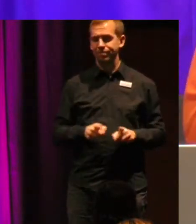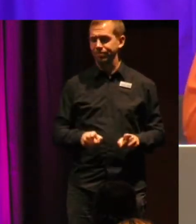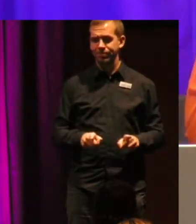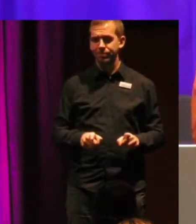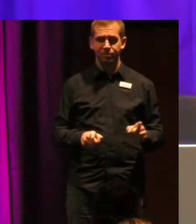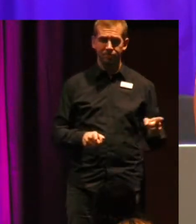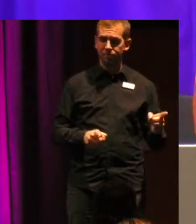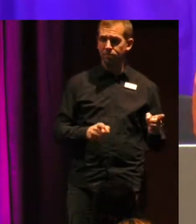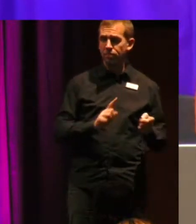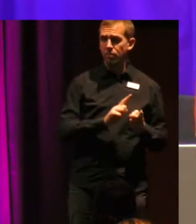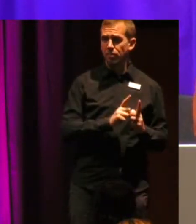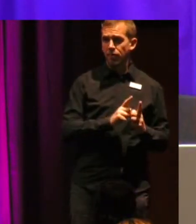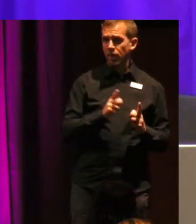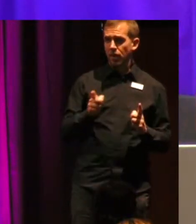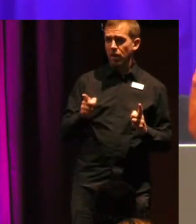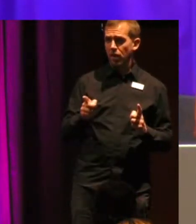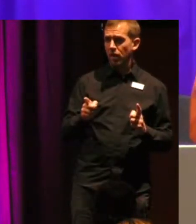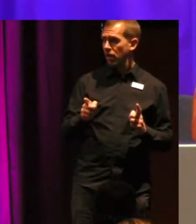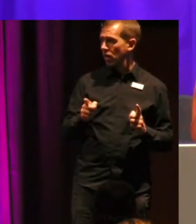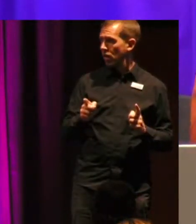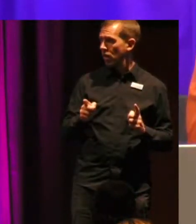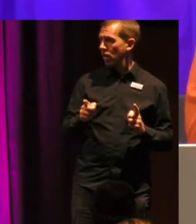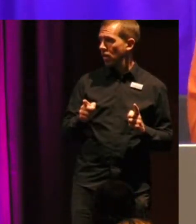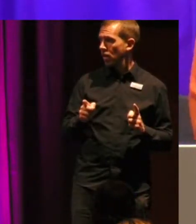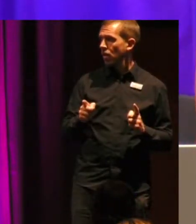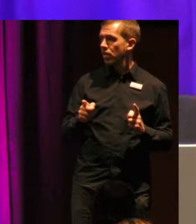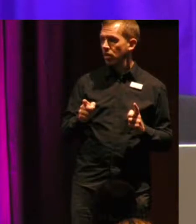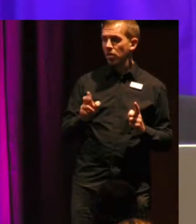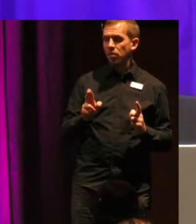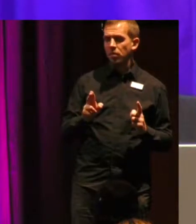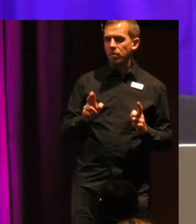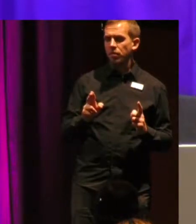whether they were coming to speak, they're going to cover something that,